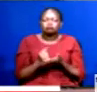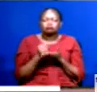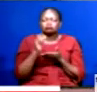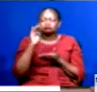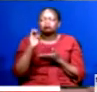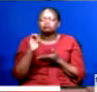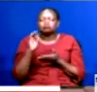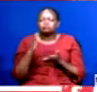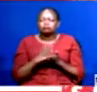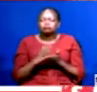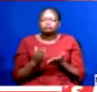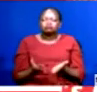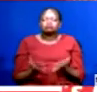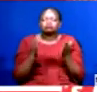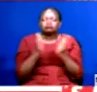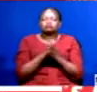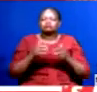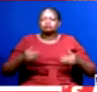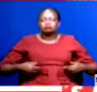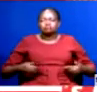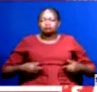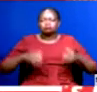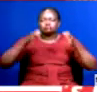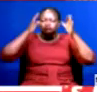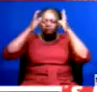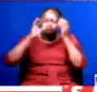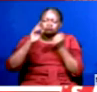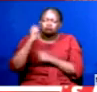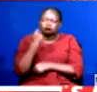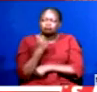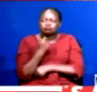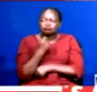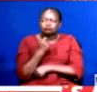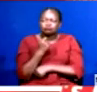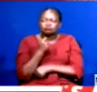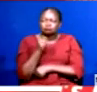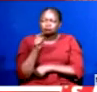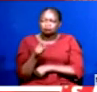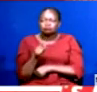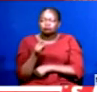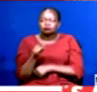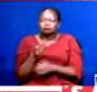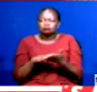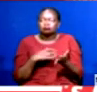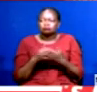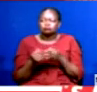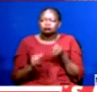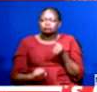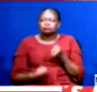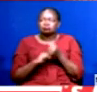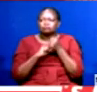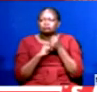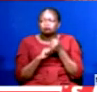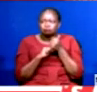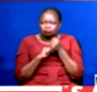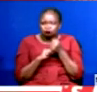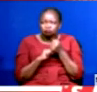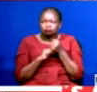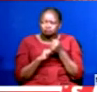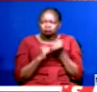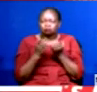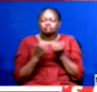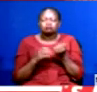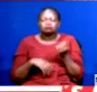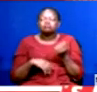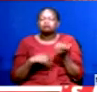youth innovation in the country. The whole essence of having this global network is to support trade in and out of Africa,